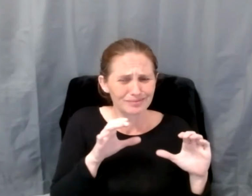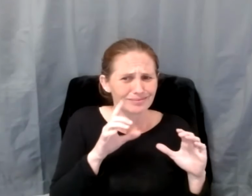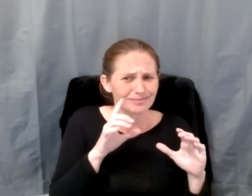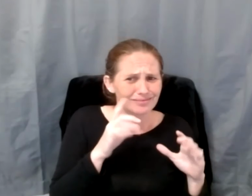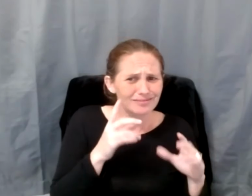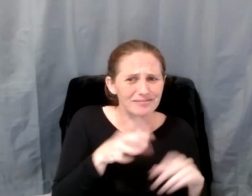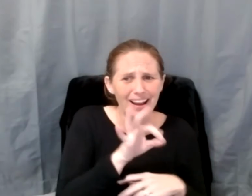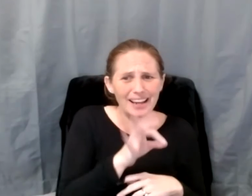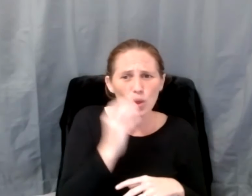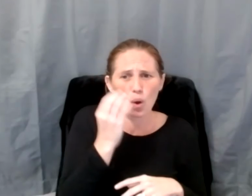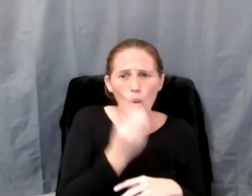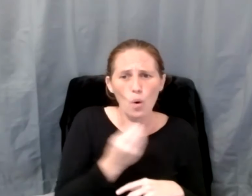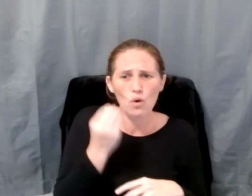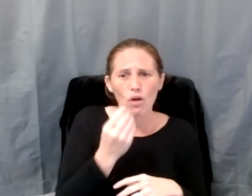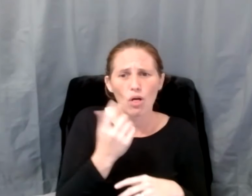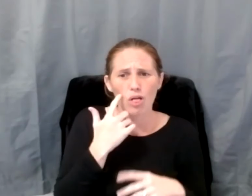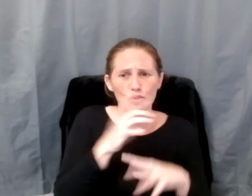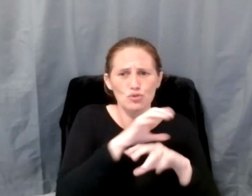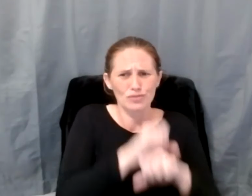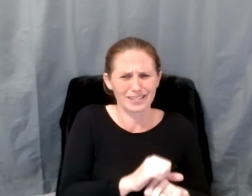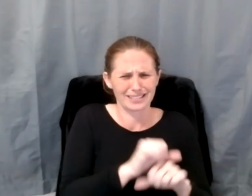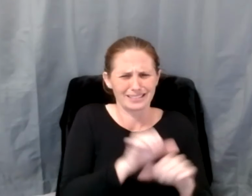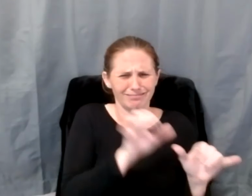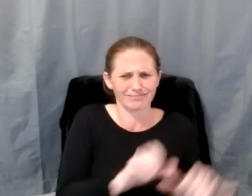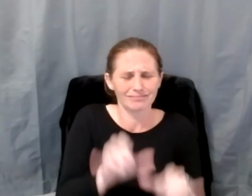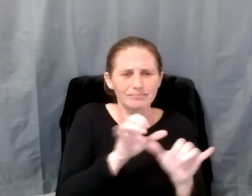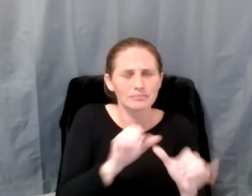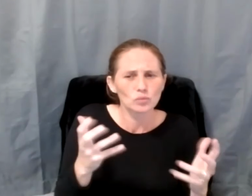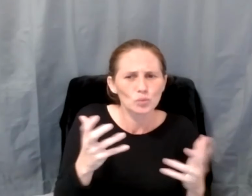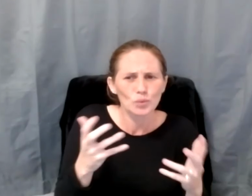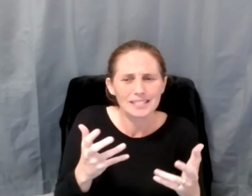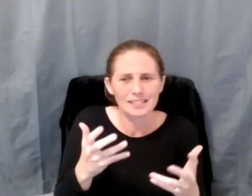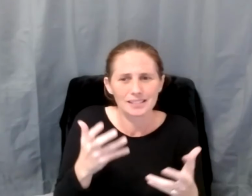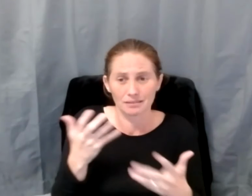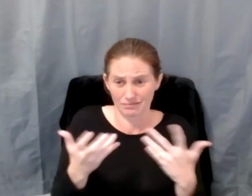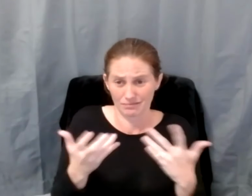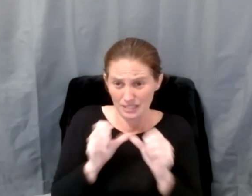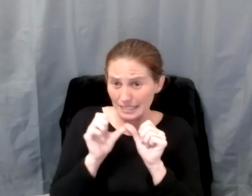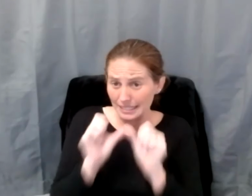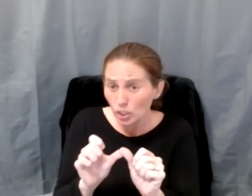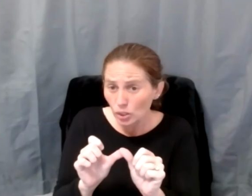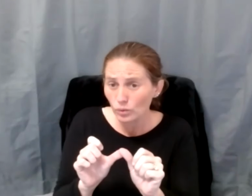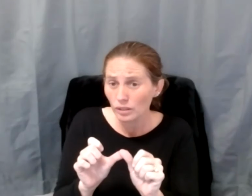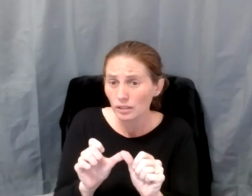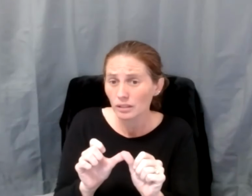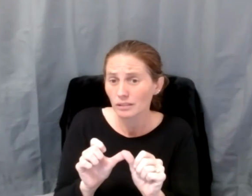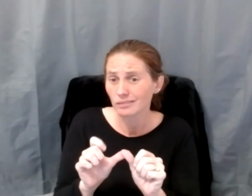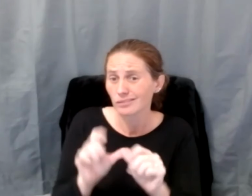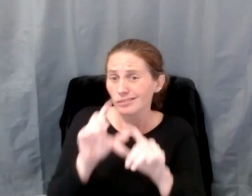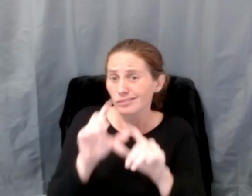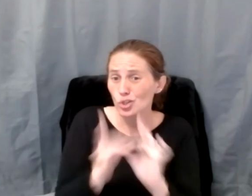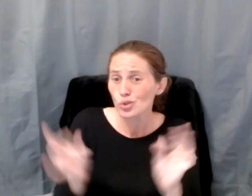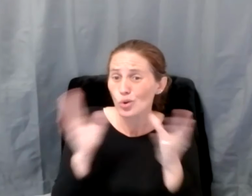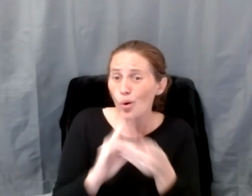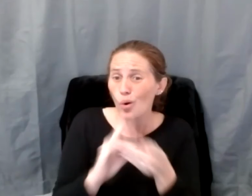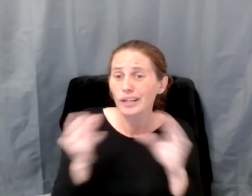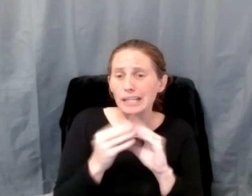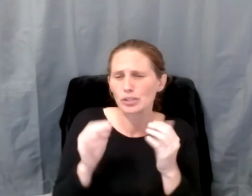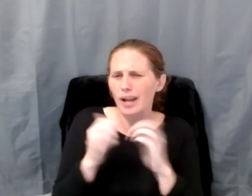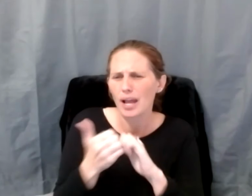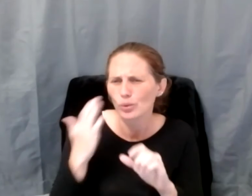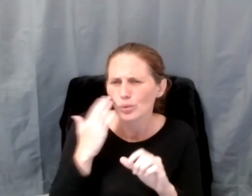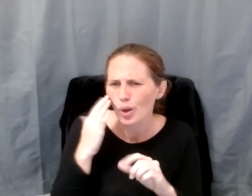how are you figuring that out? What's it, does it, is it continuing in traditional stories and how are you getting